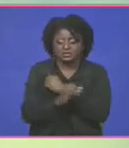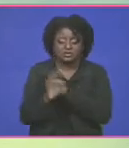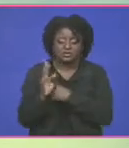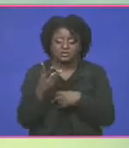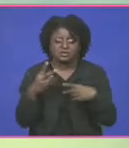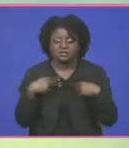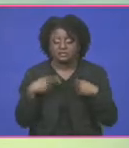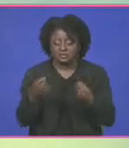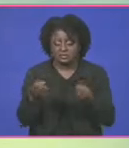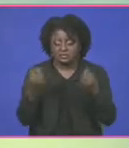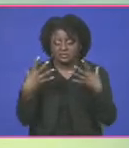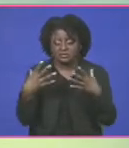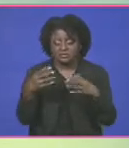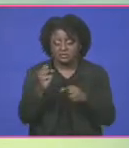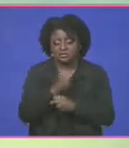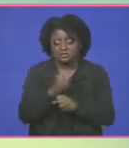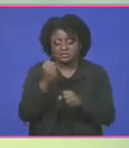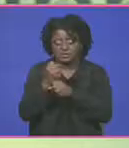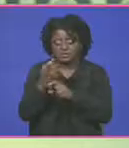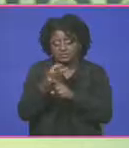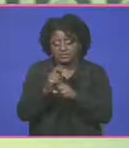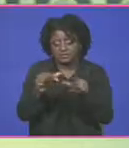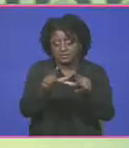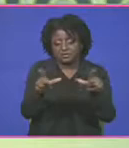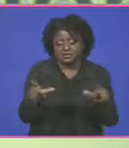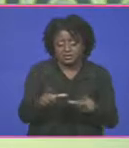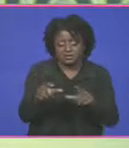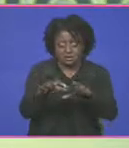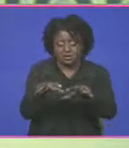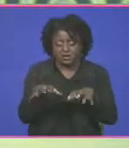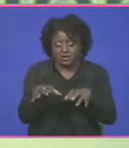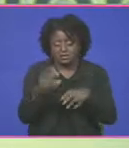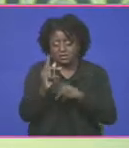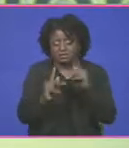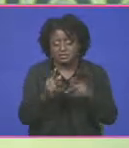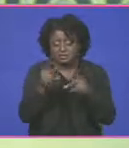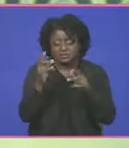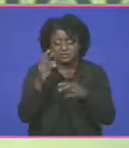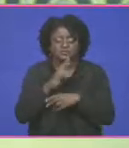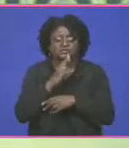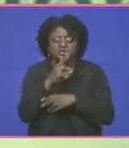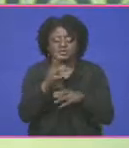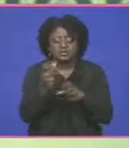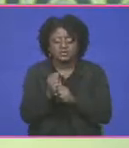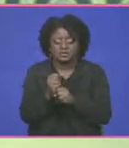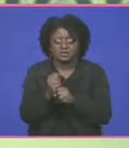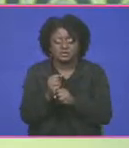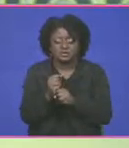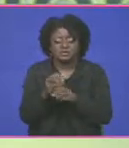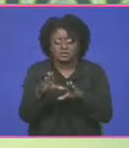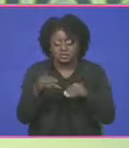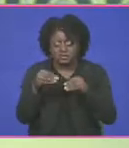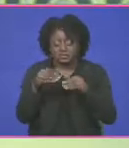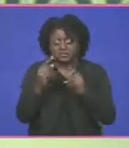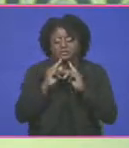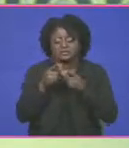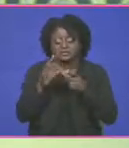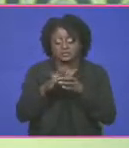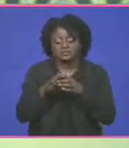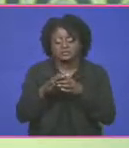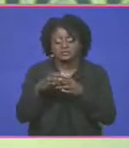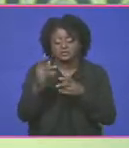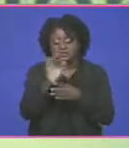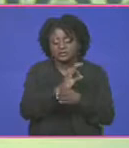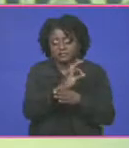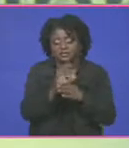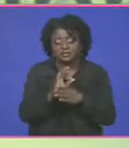had from the local audience and people that have really took in the message of the film and really really proud of